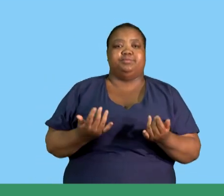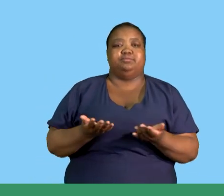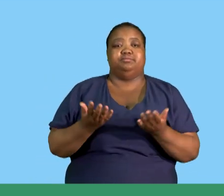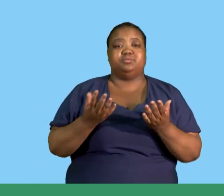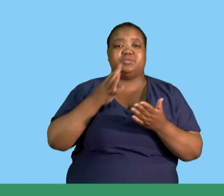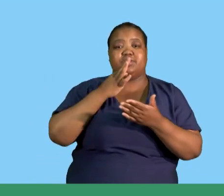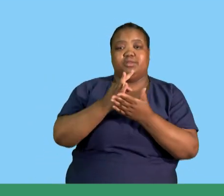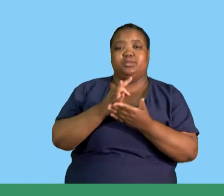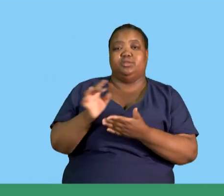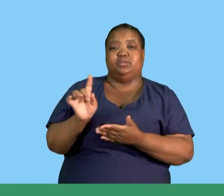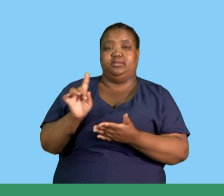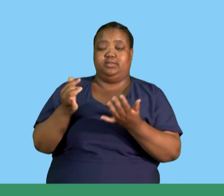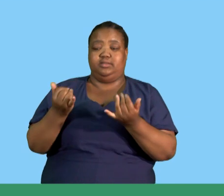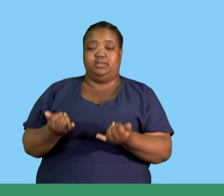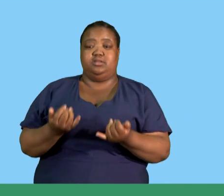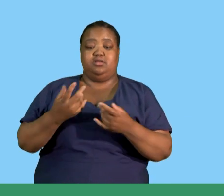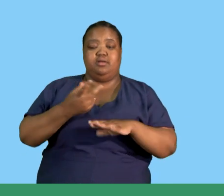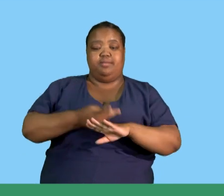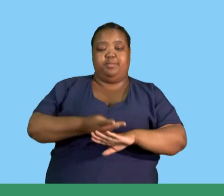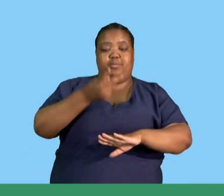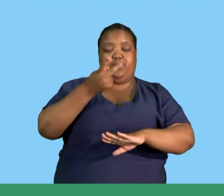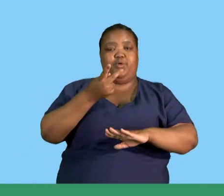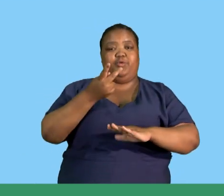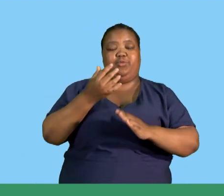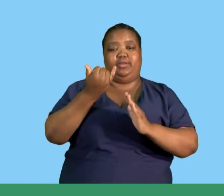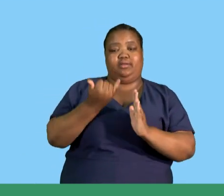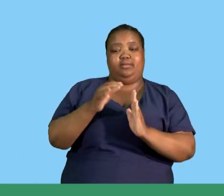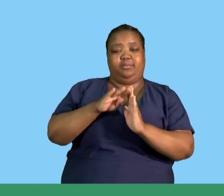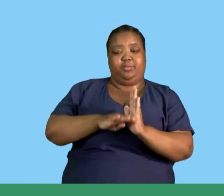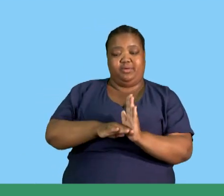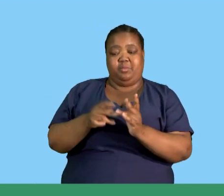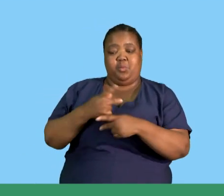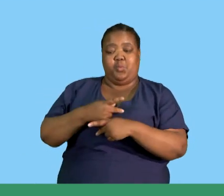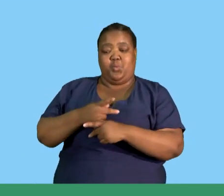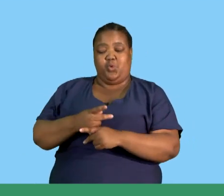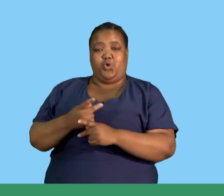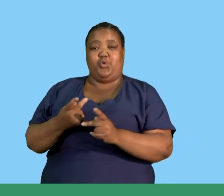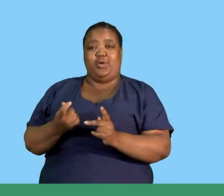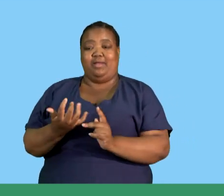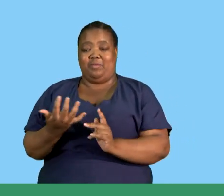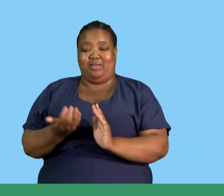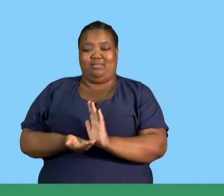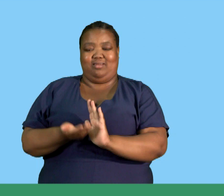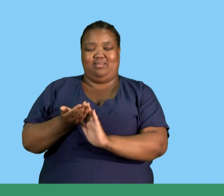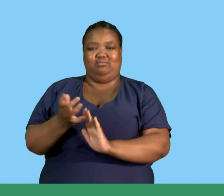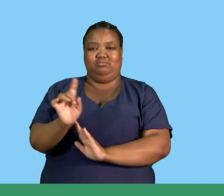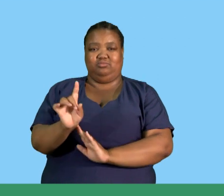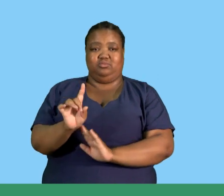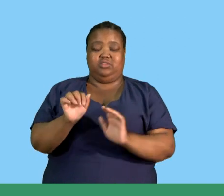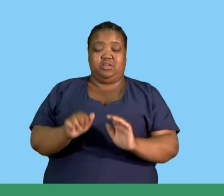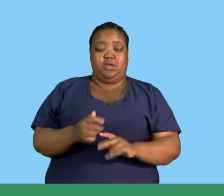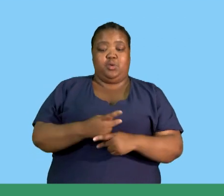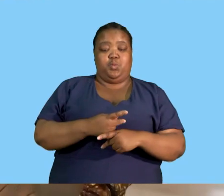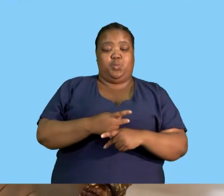we recommend? Consider decreasing profit margins rather than increasing product prices, because remember, if you're going to increase product